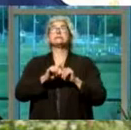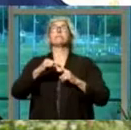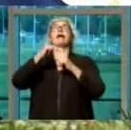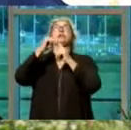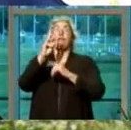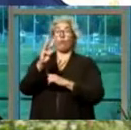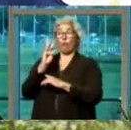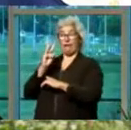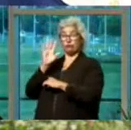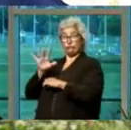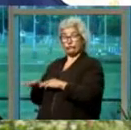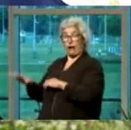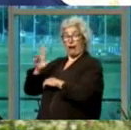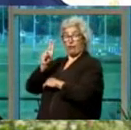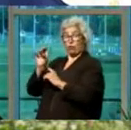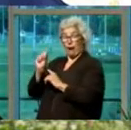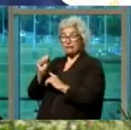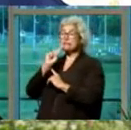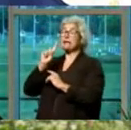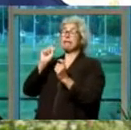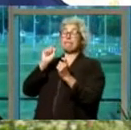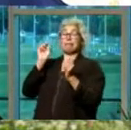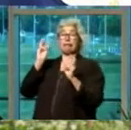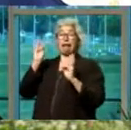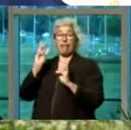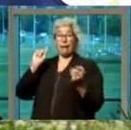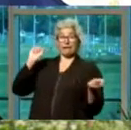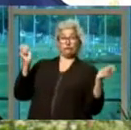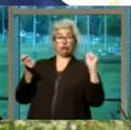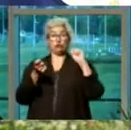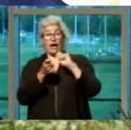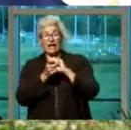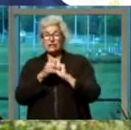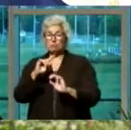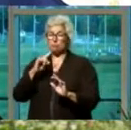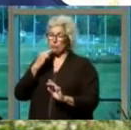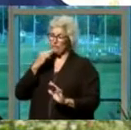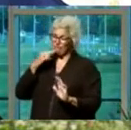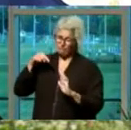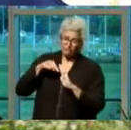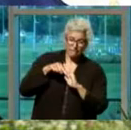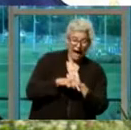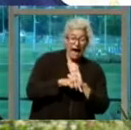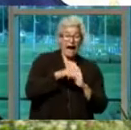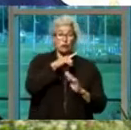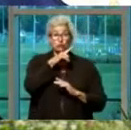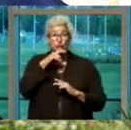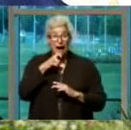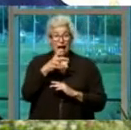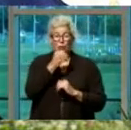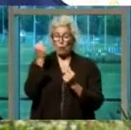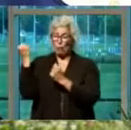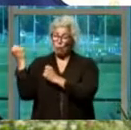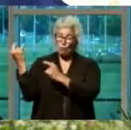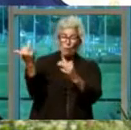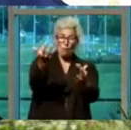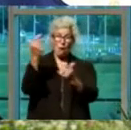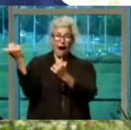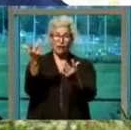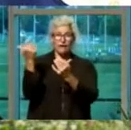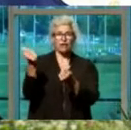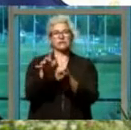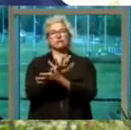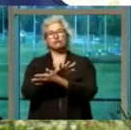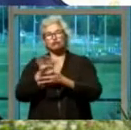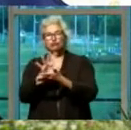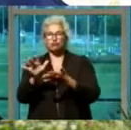change in the form of a severe and profound drought, intense and raging wildfires, and destructive and